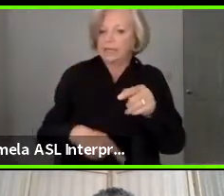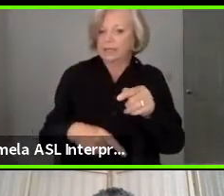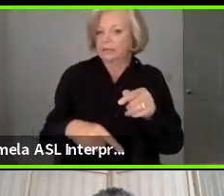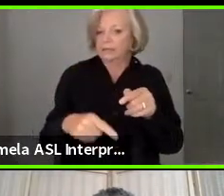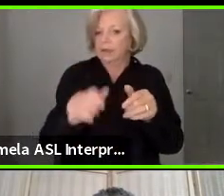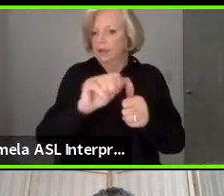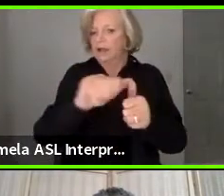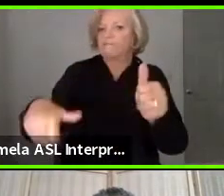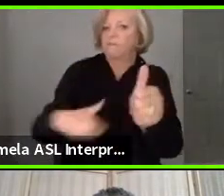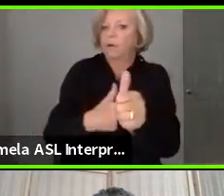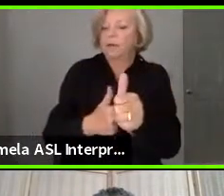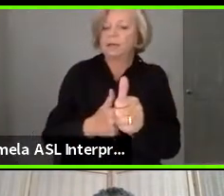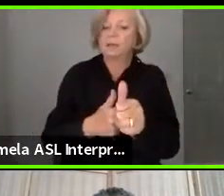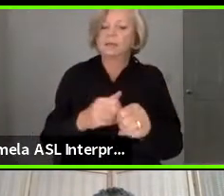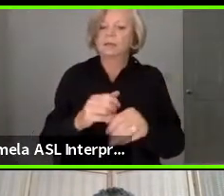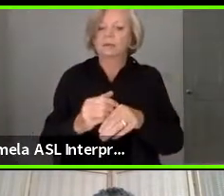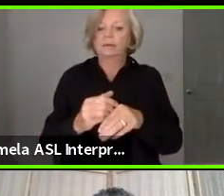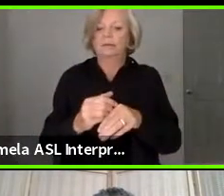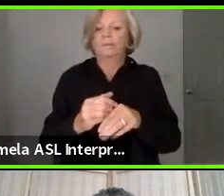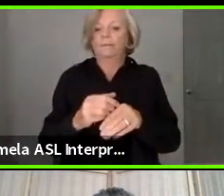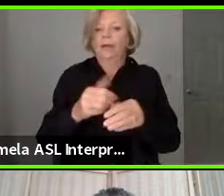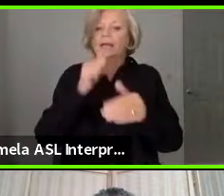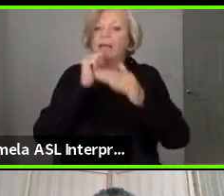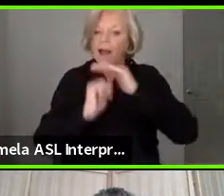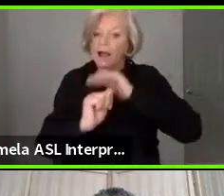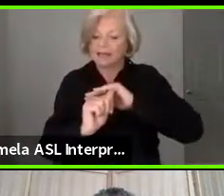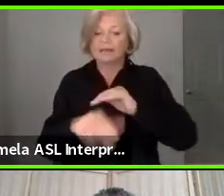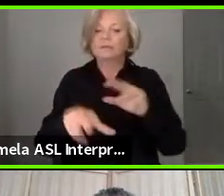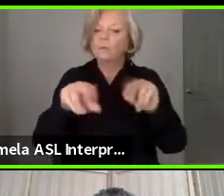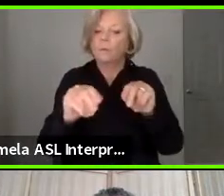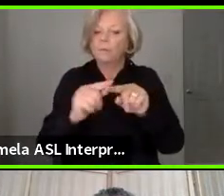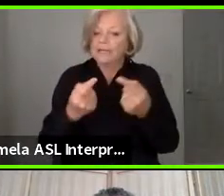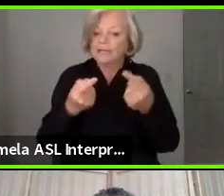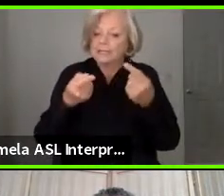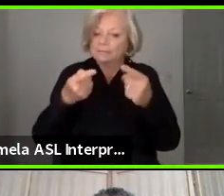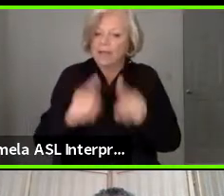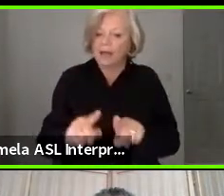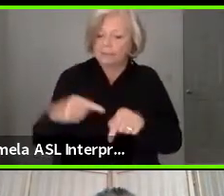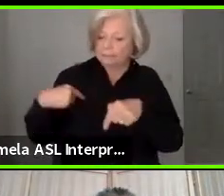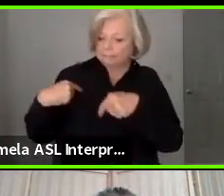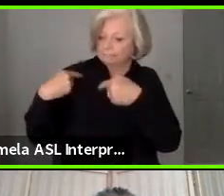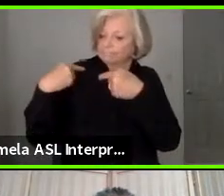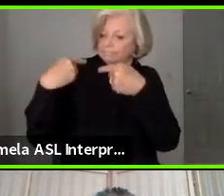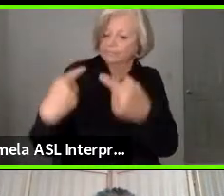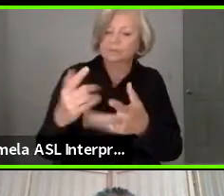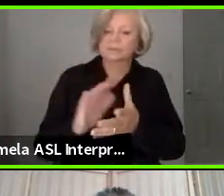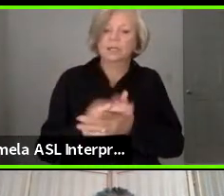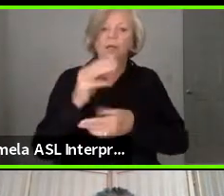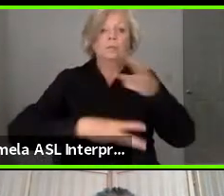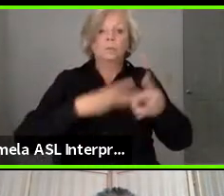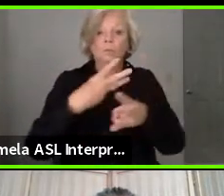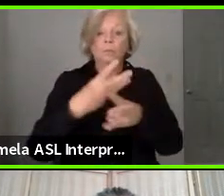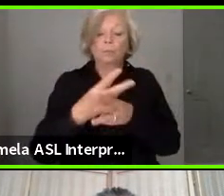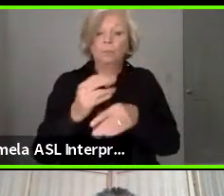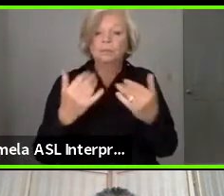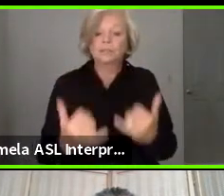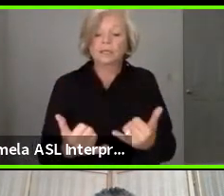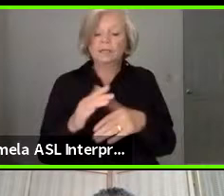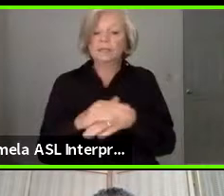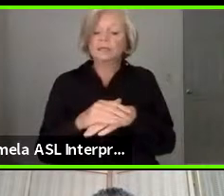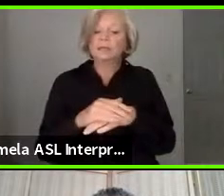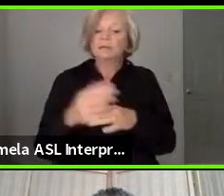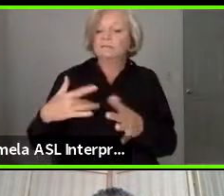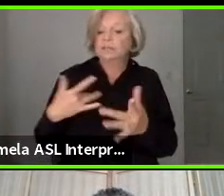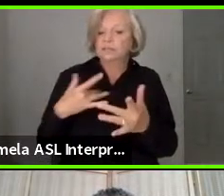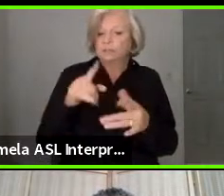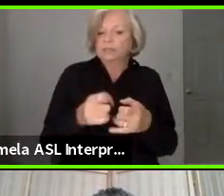that cannot be pushed under the rug. And it has happened for so long, and World has made a statement of, it's time to shut that